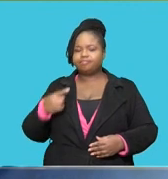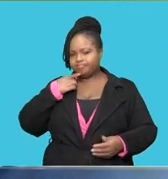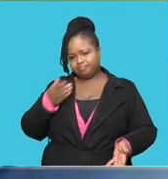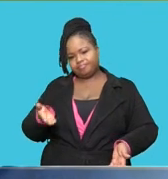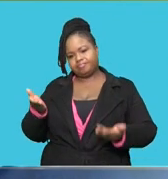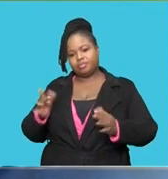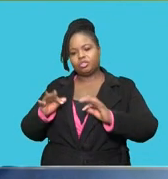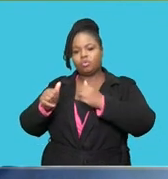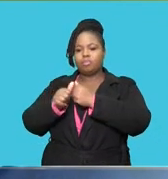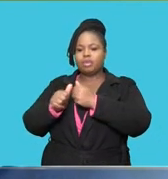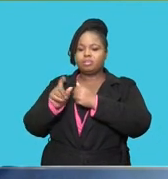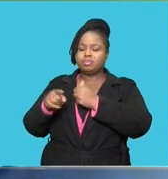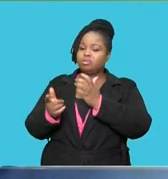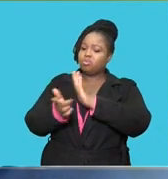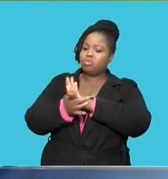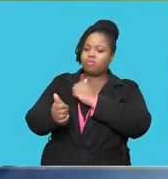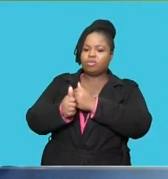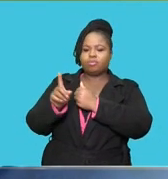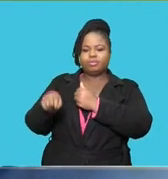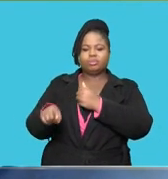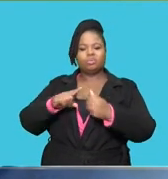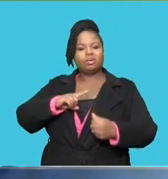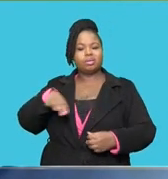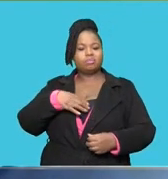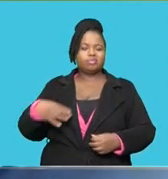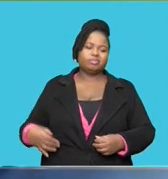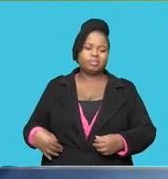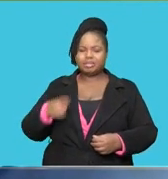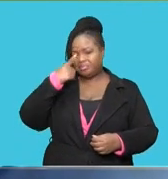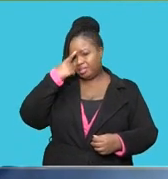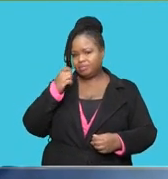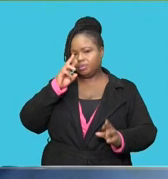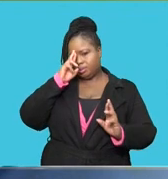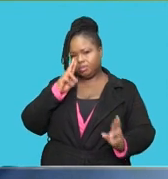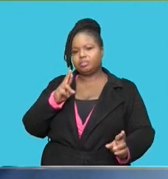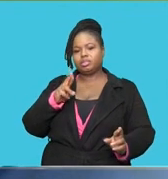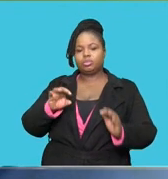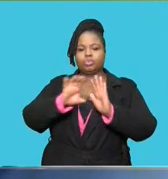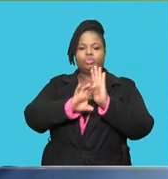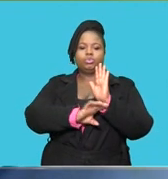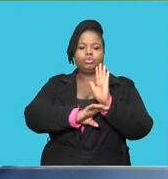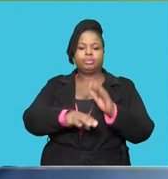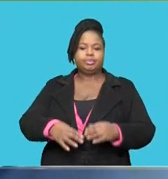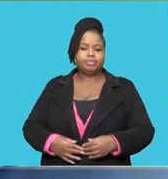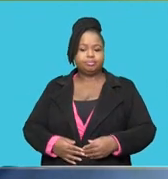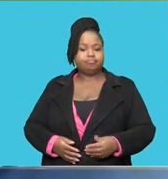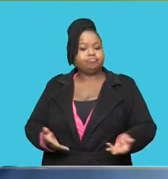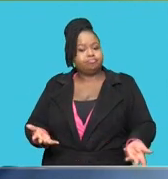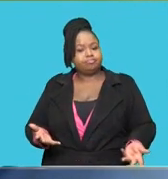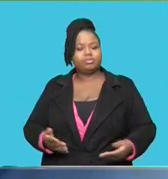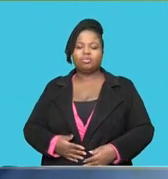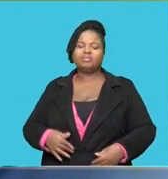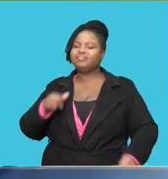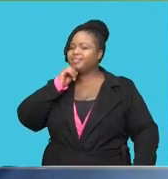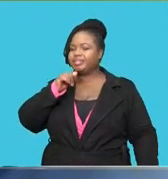with the compliance with the law because the president believes and respects the constitution. So it